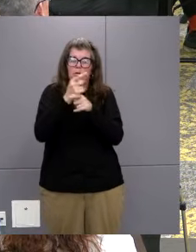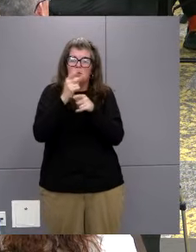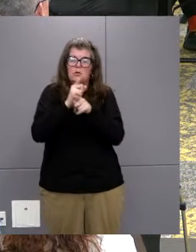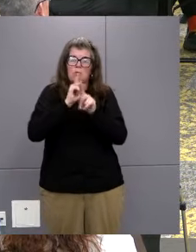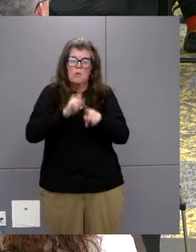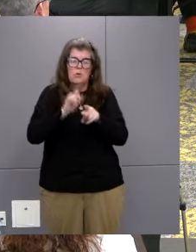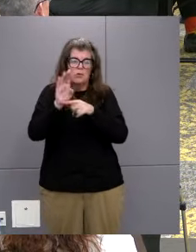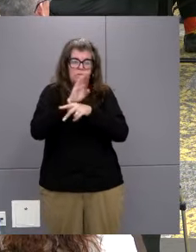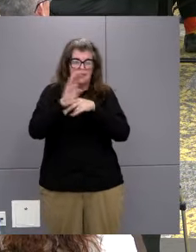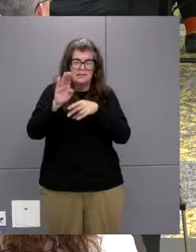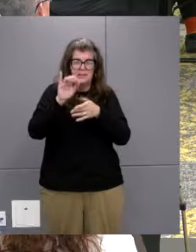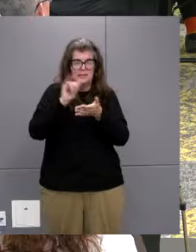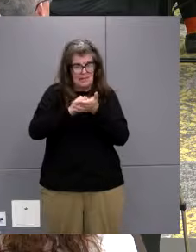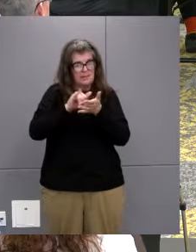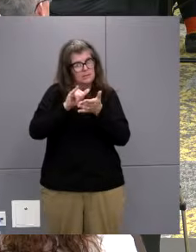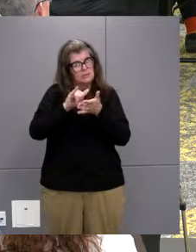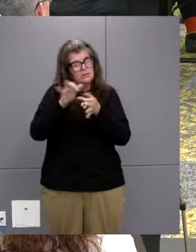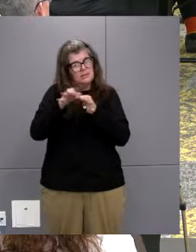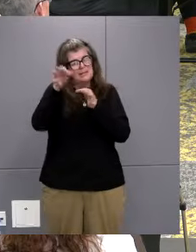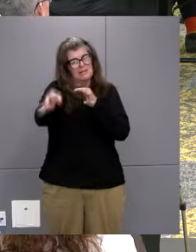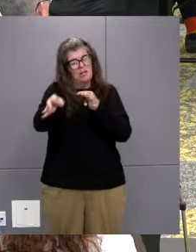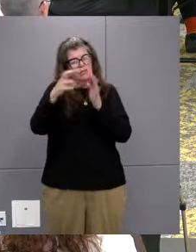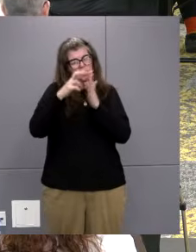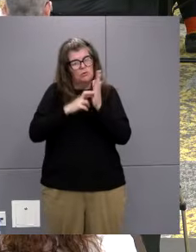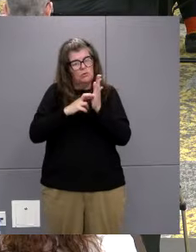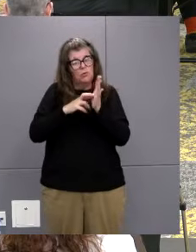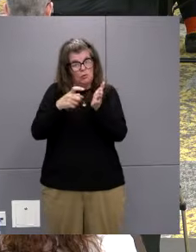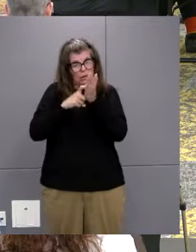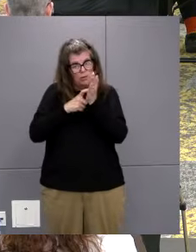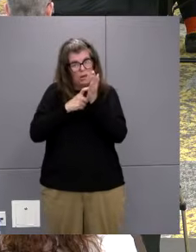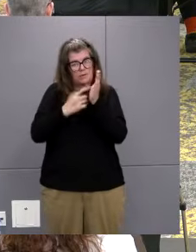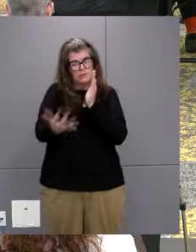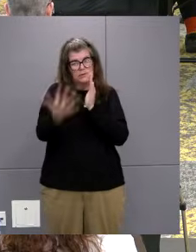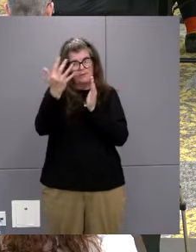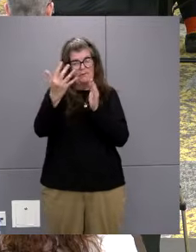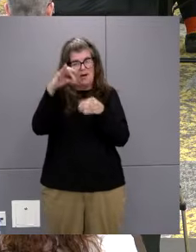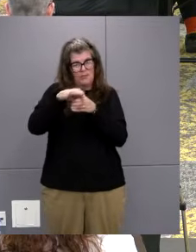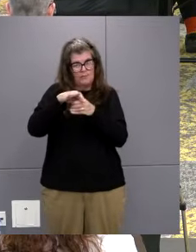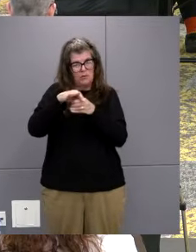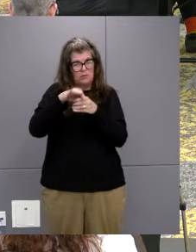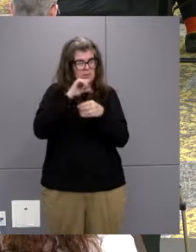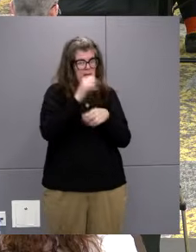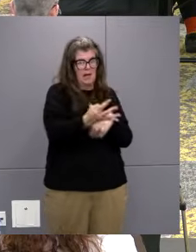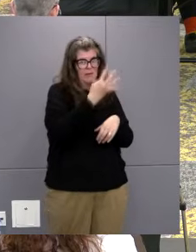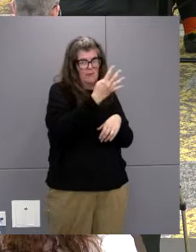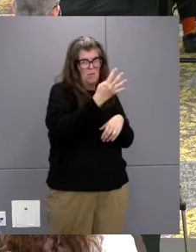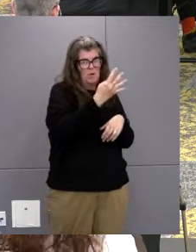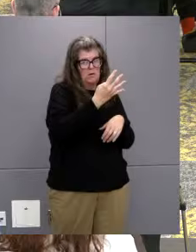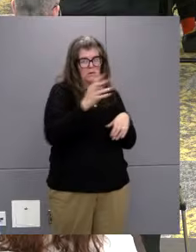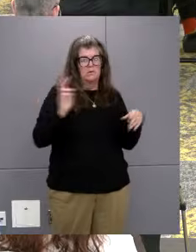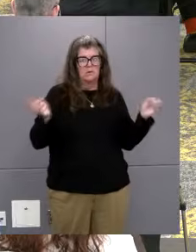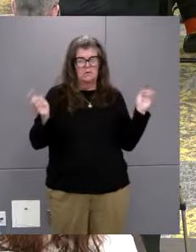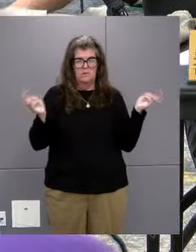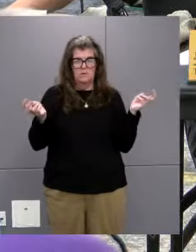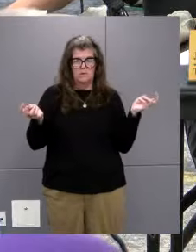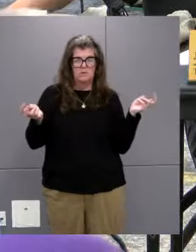would be suspending a rule, would require 5 votes versus 4 votes. You know,